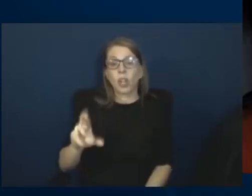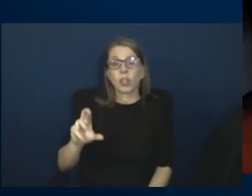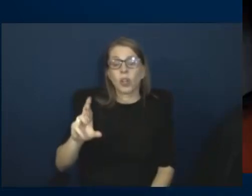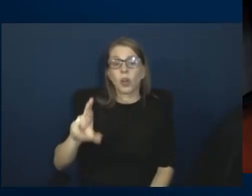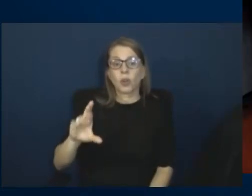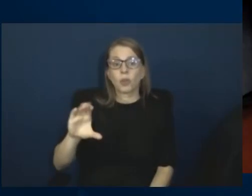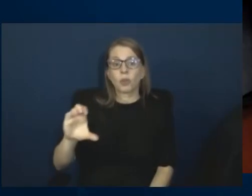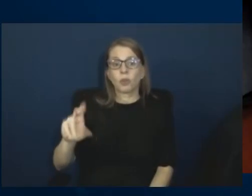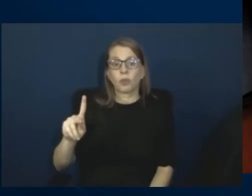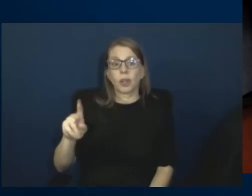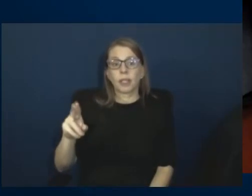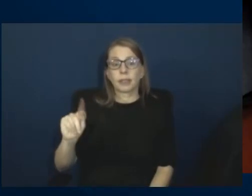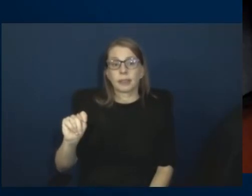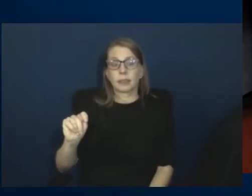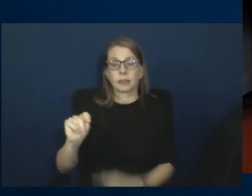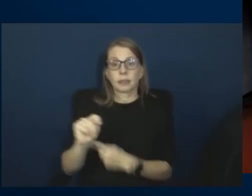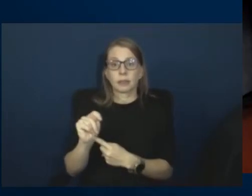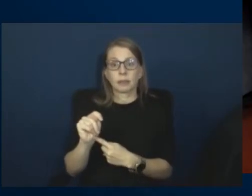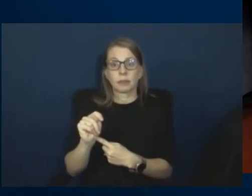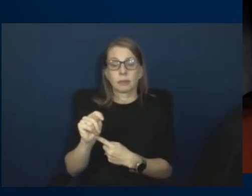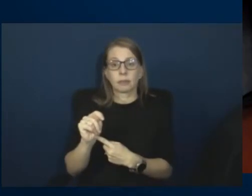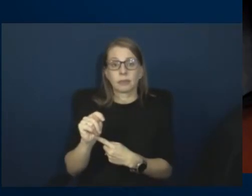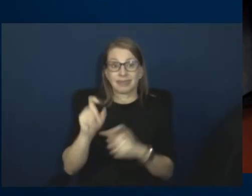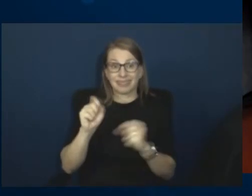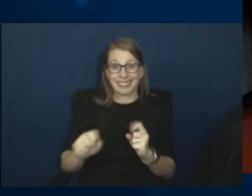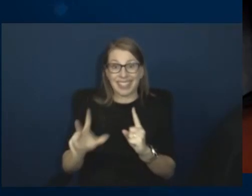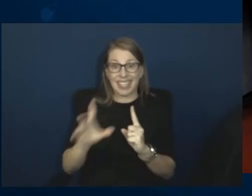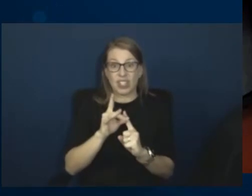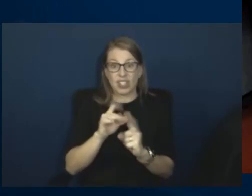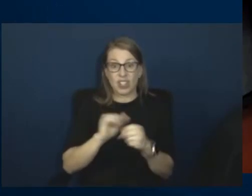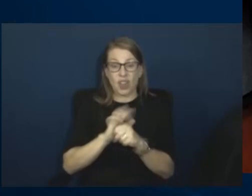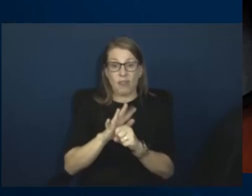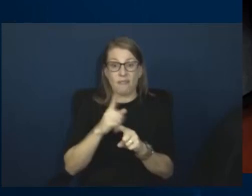can you get COVID from your pet? You mentioned cats.